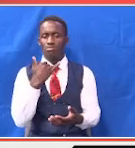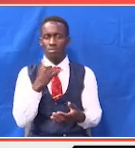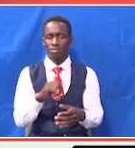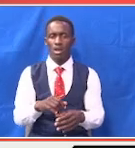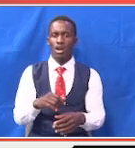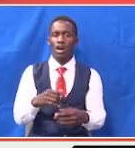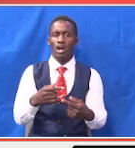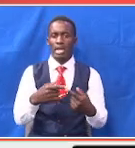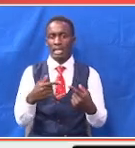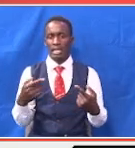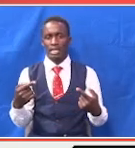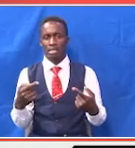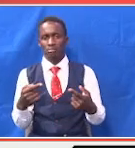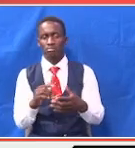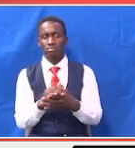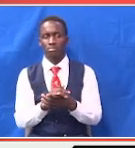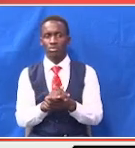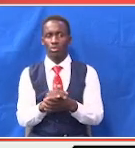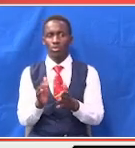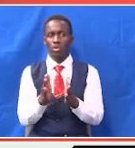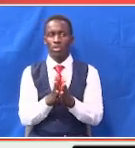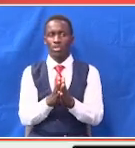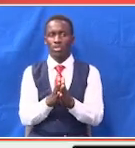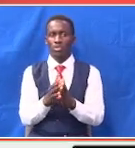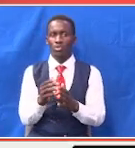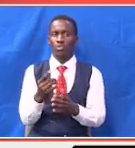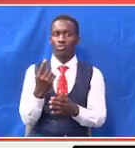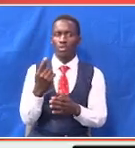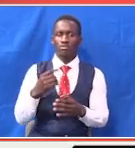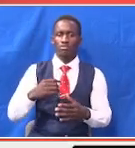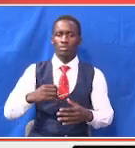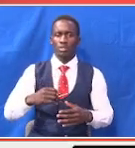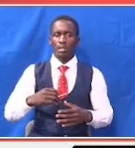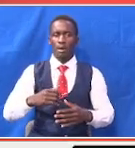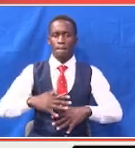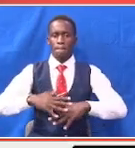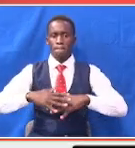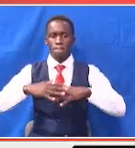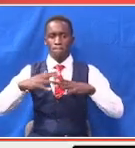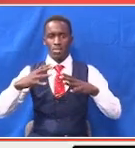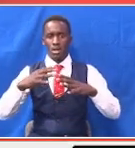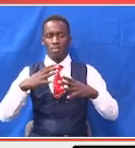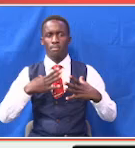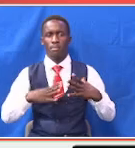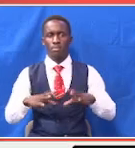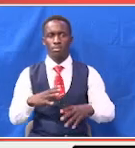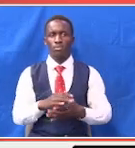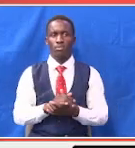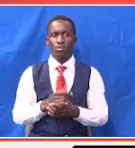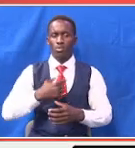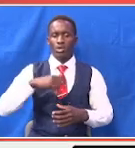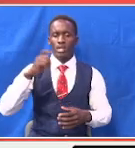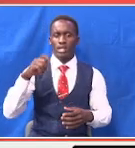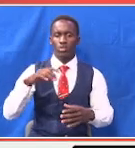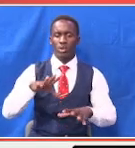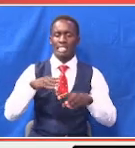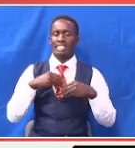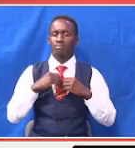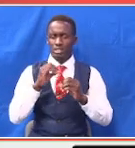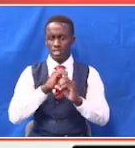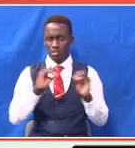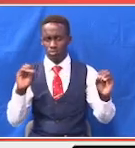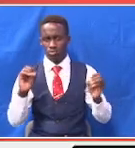collusion with one of our senior people. It cannot and should not be accepted at all. All